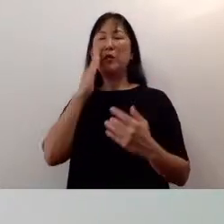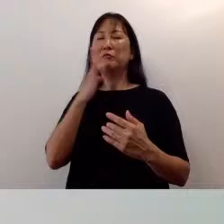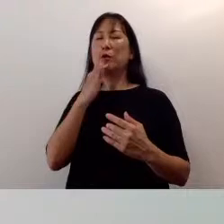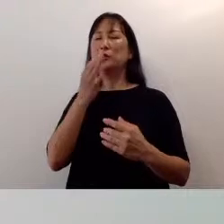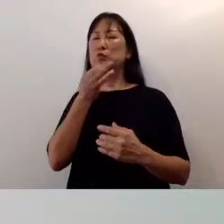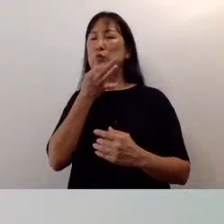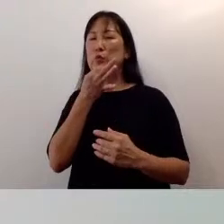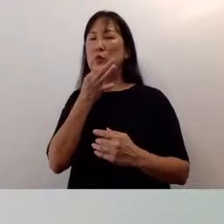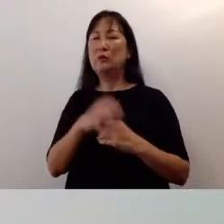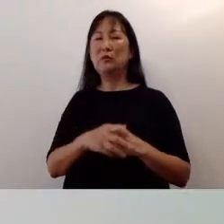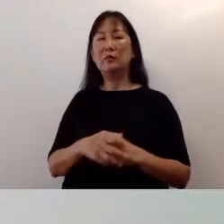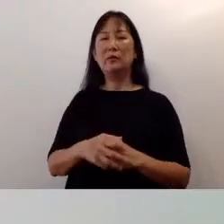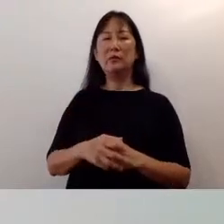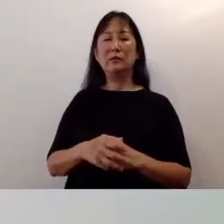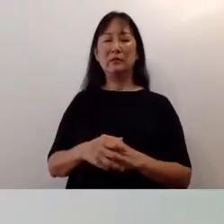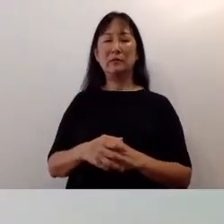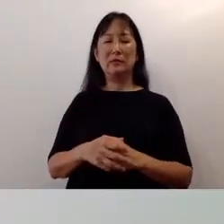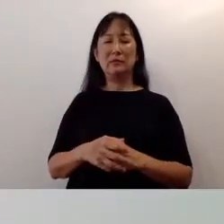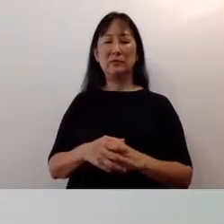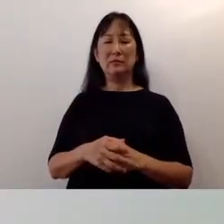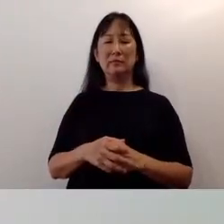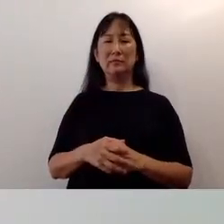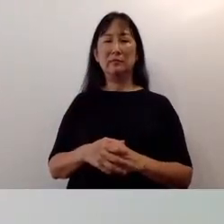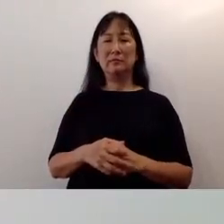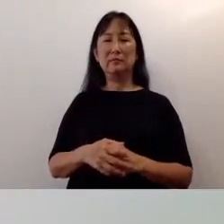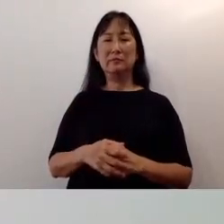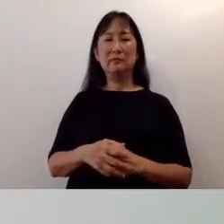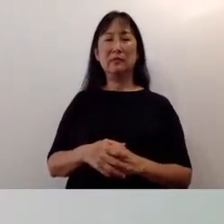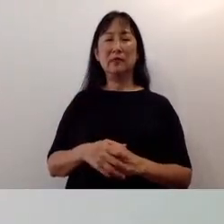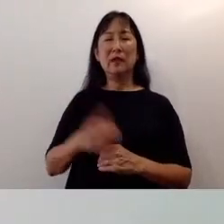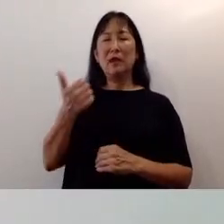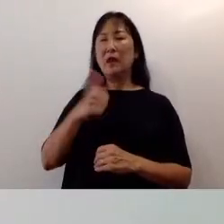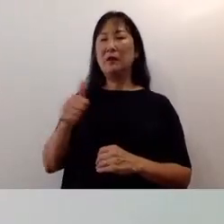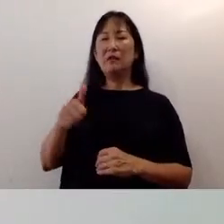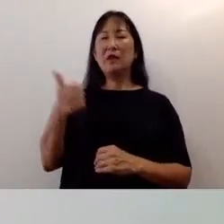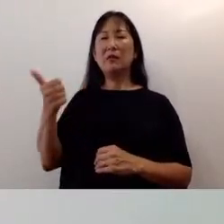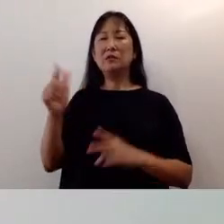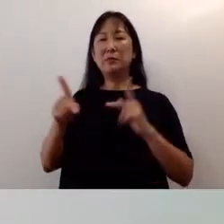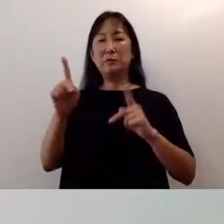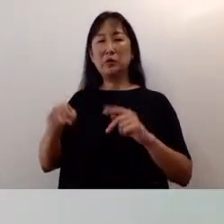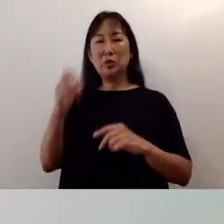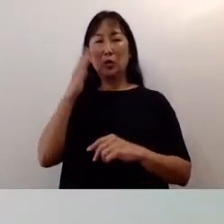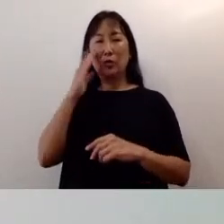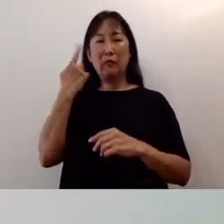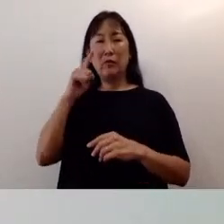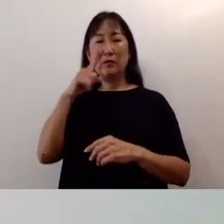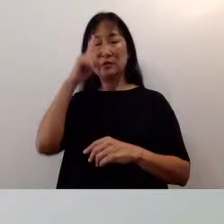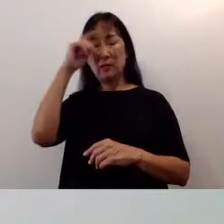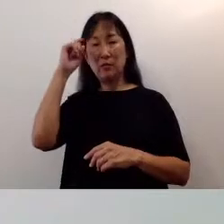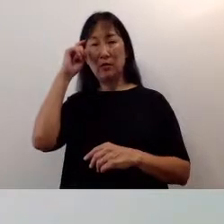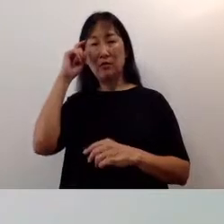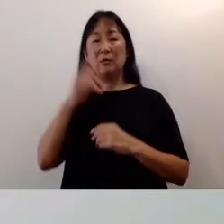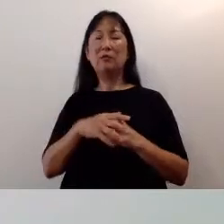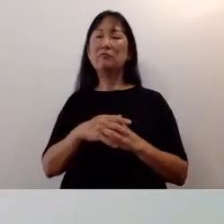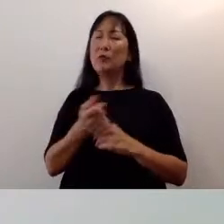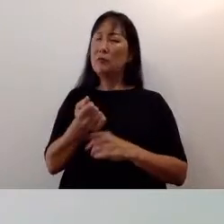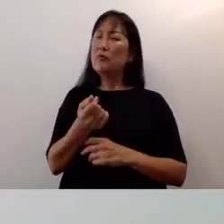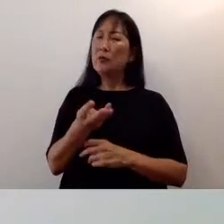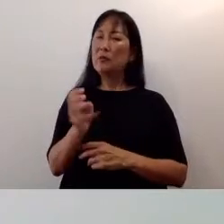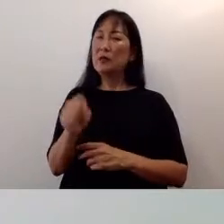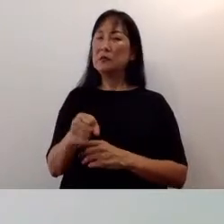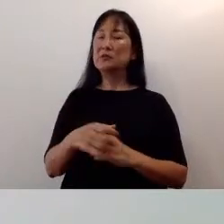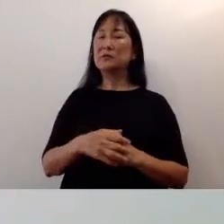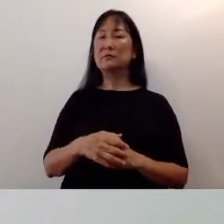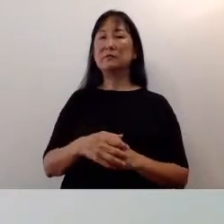bit. Is there anything else people should know about for the summer? There are a few more things. First